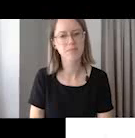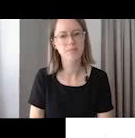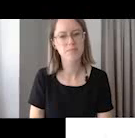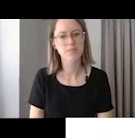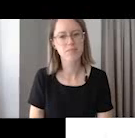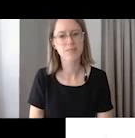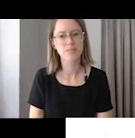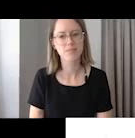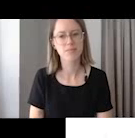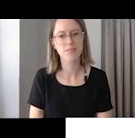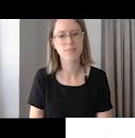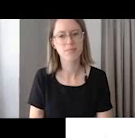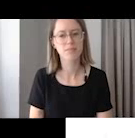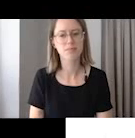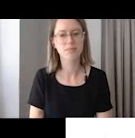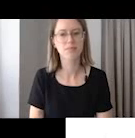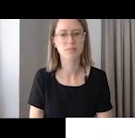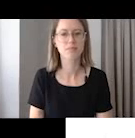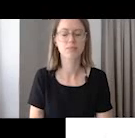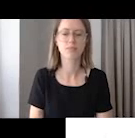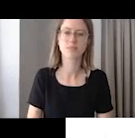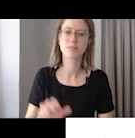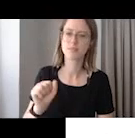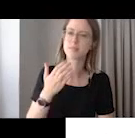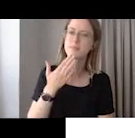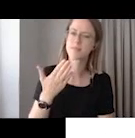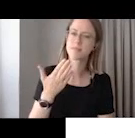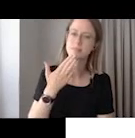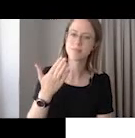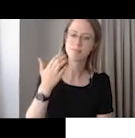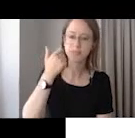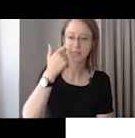Thank you for your remarks, Karen. I think